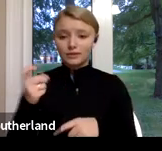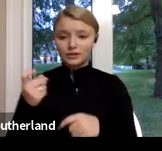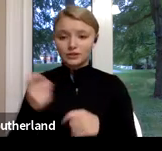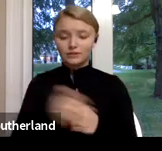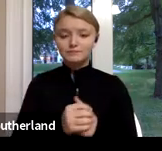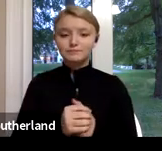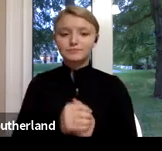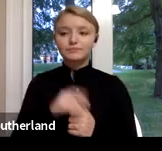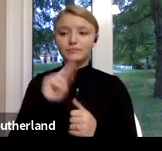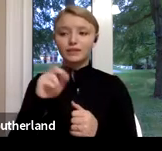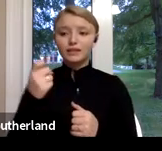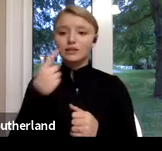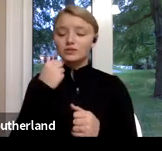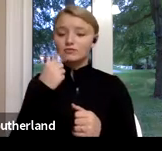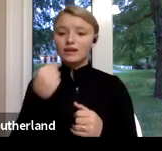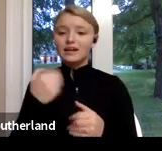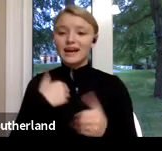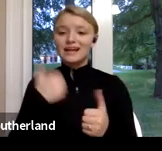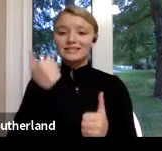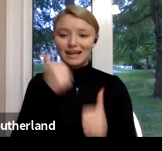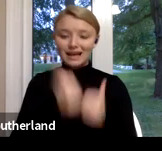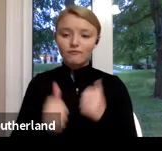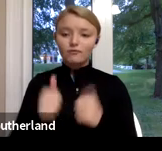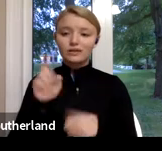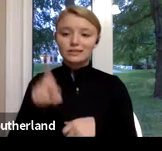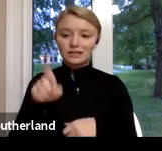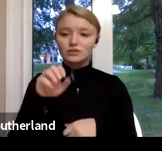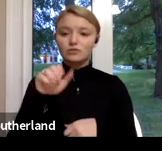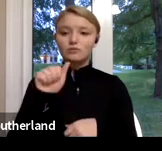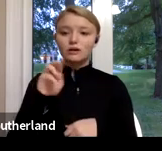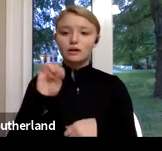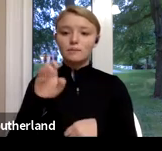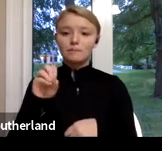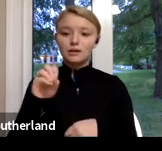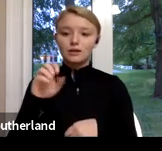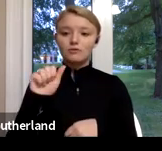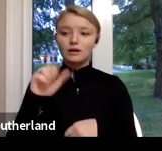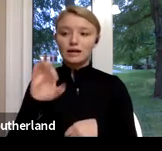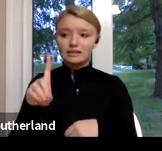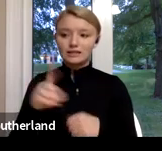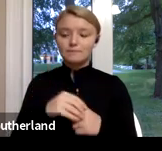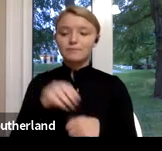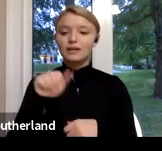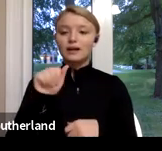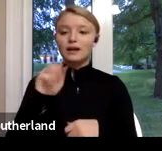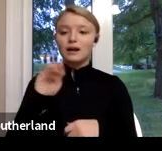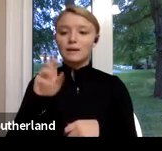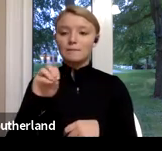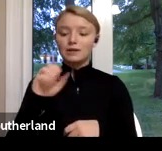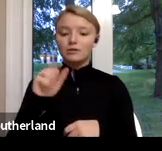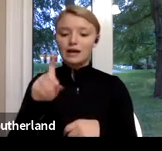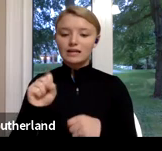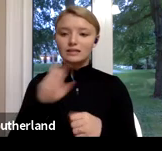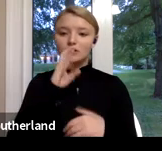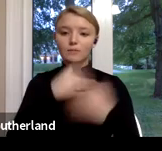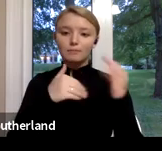Ningxia Red contains every essential amino acid. Amino acids are the building blocks for proteins in our body and are